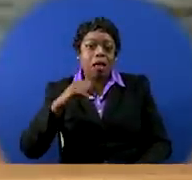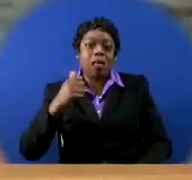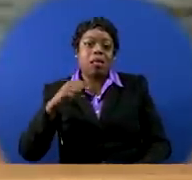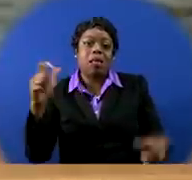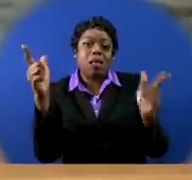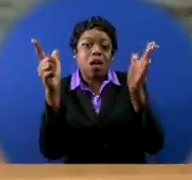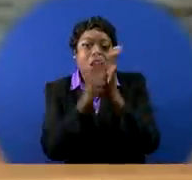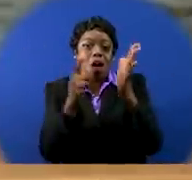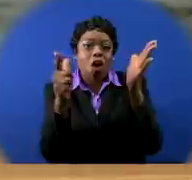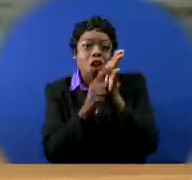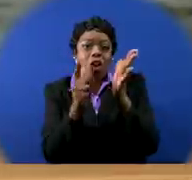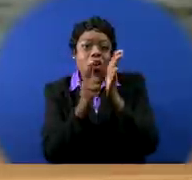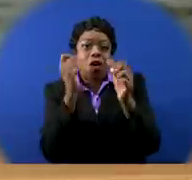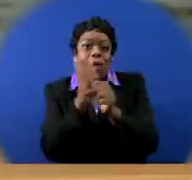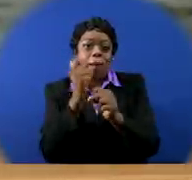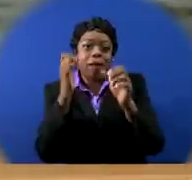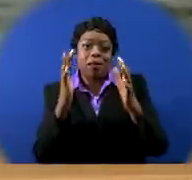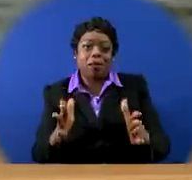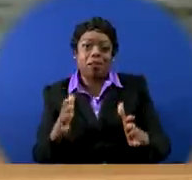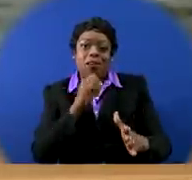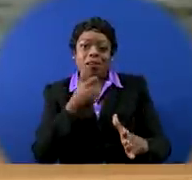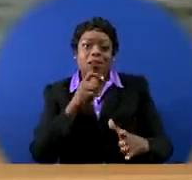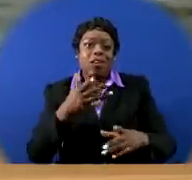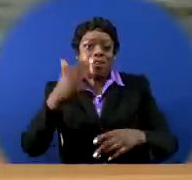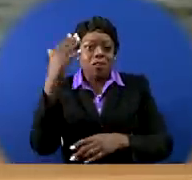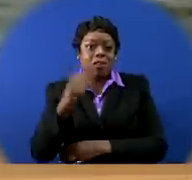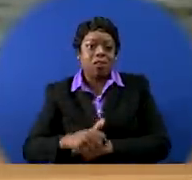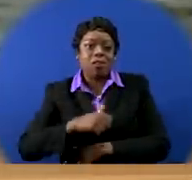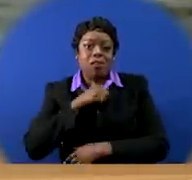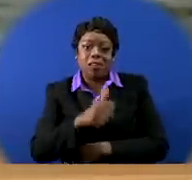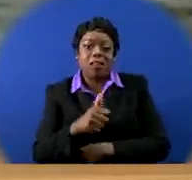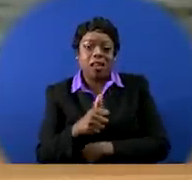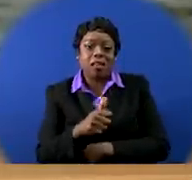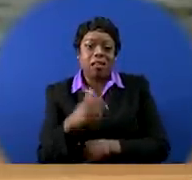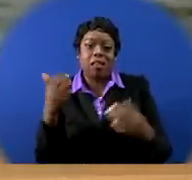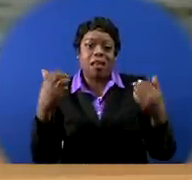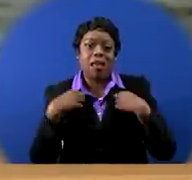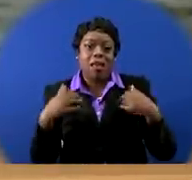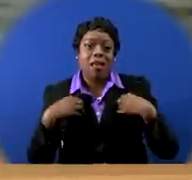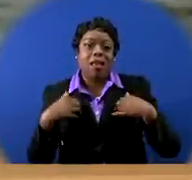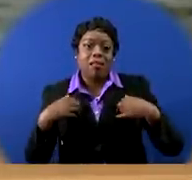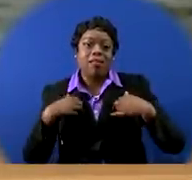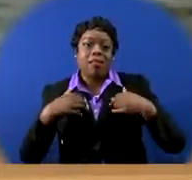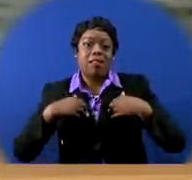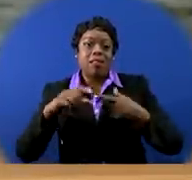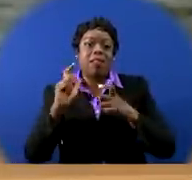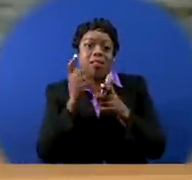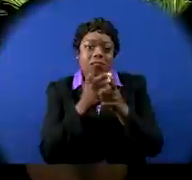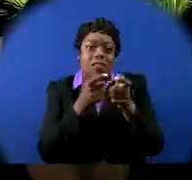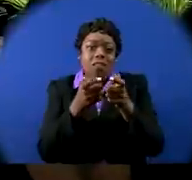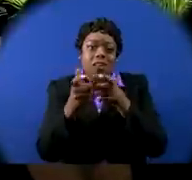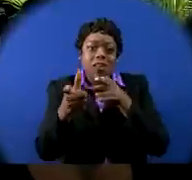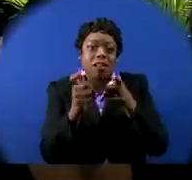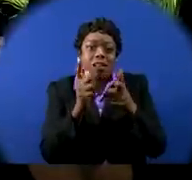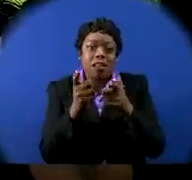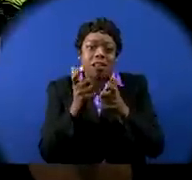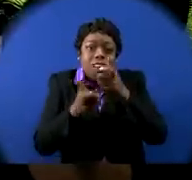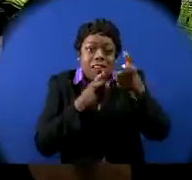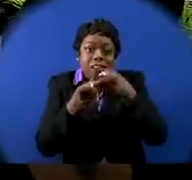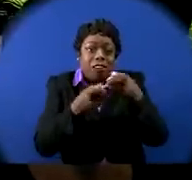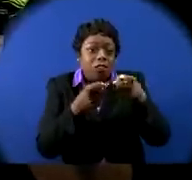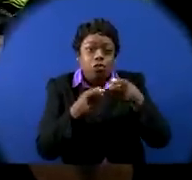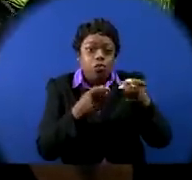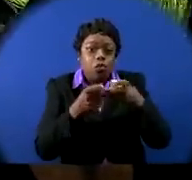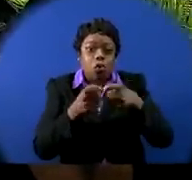to put common sense law, gun reform on the books of this nation. And I'm going to say it till everybody hears